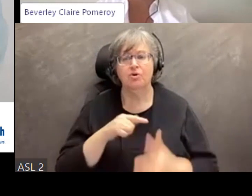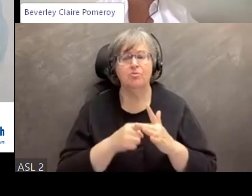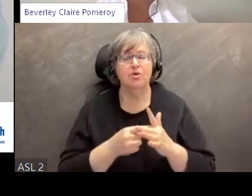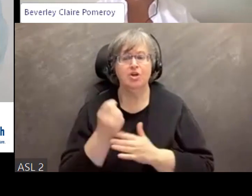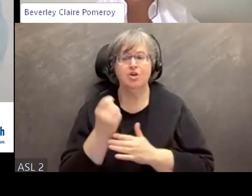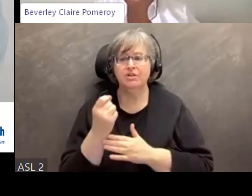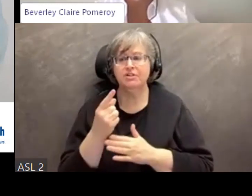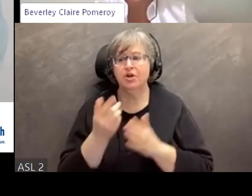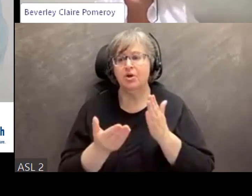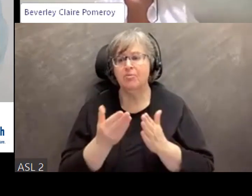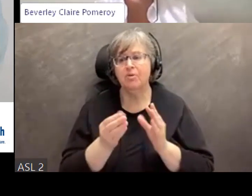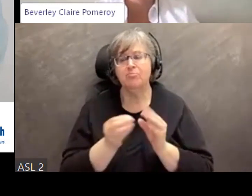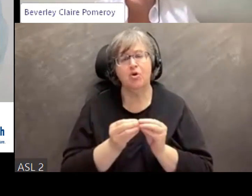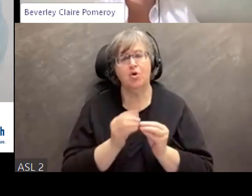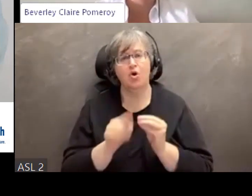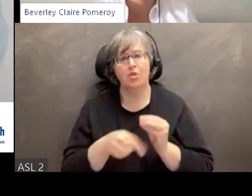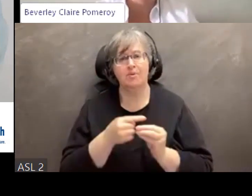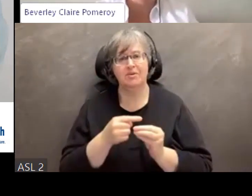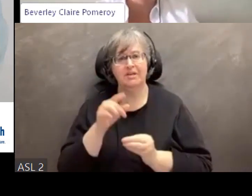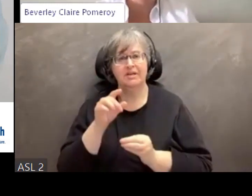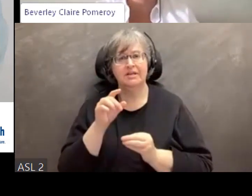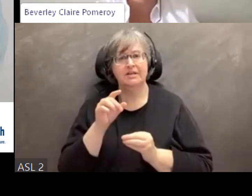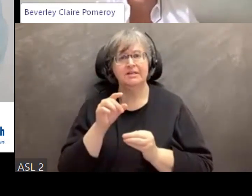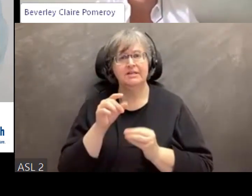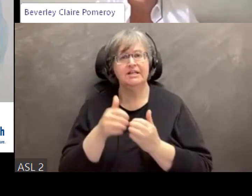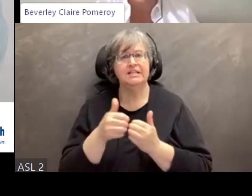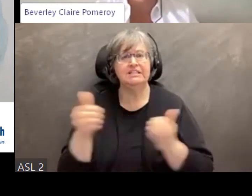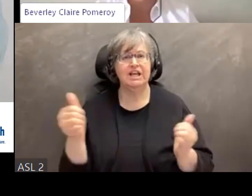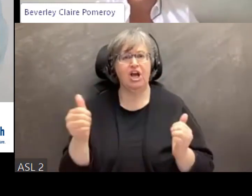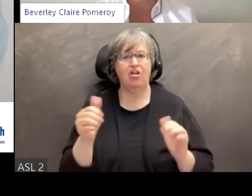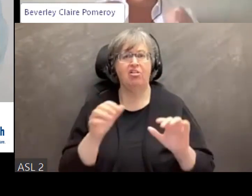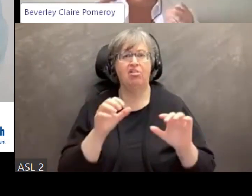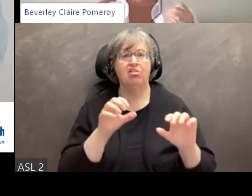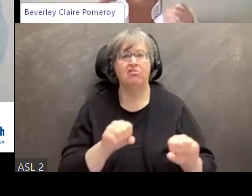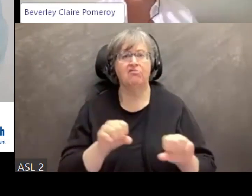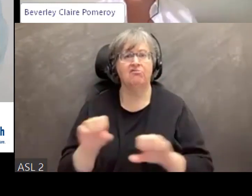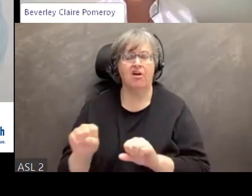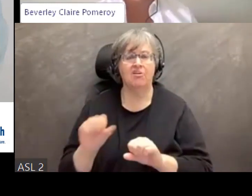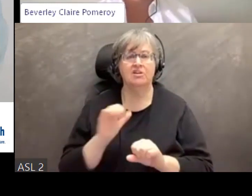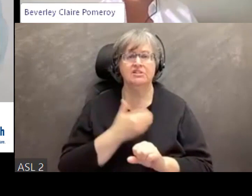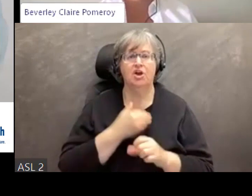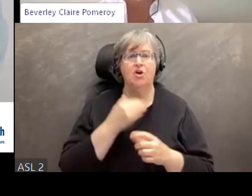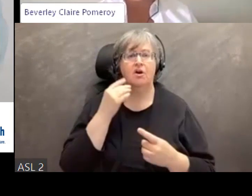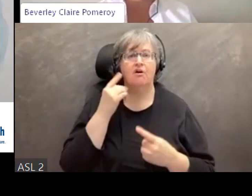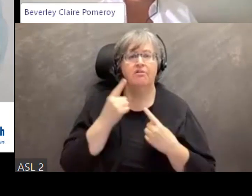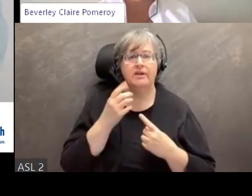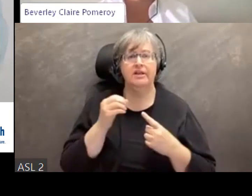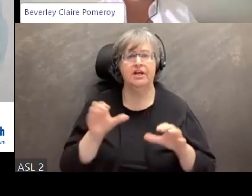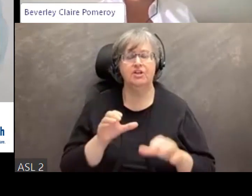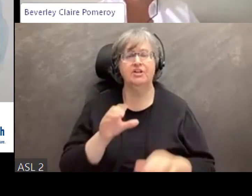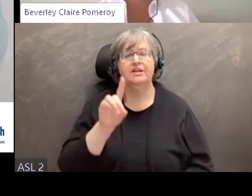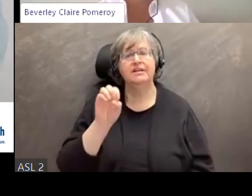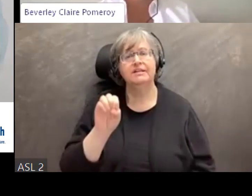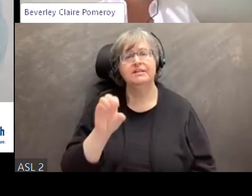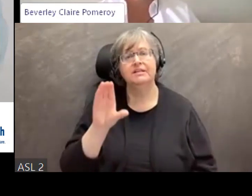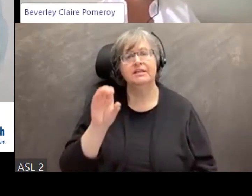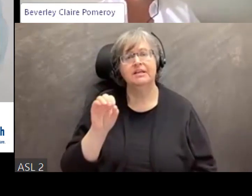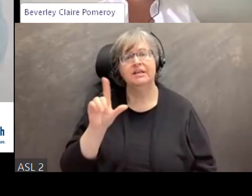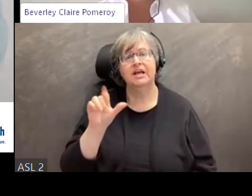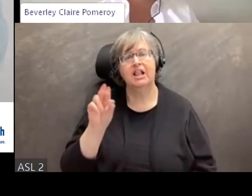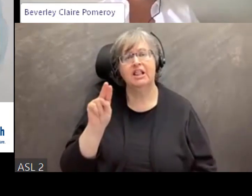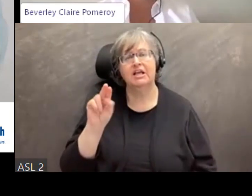trauma, we're really beginning to understand that it may be more about decolonizing our thinking and our actions. And the